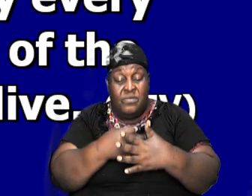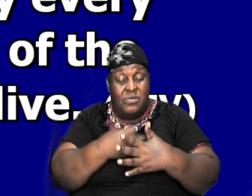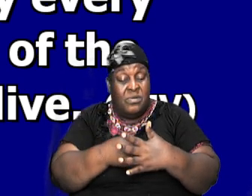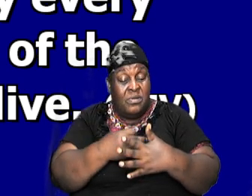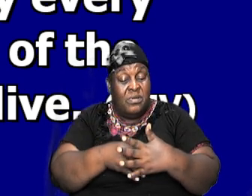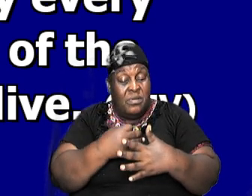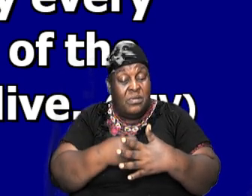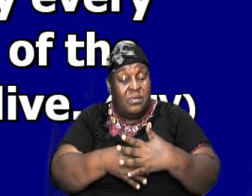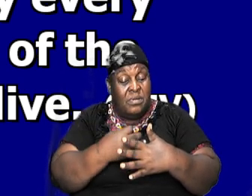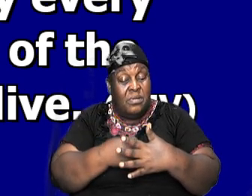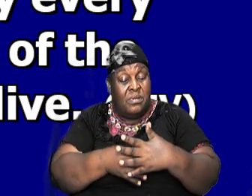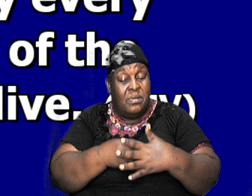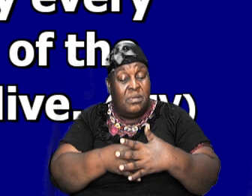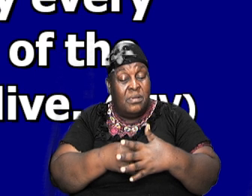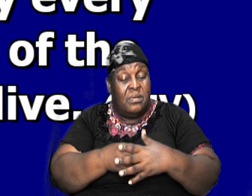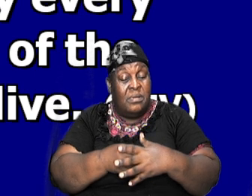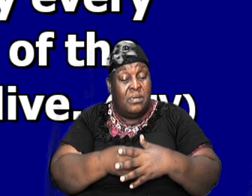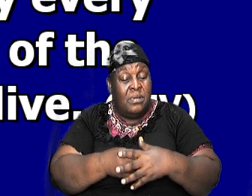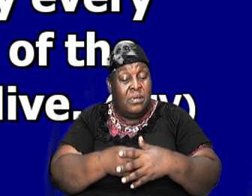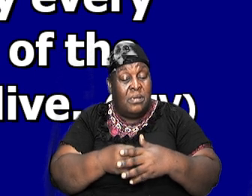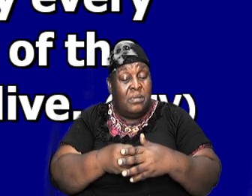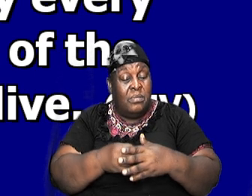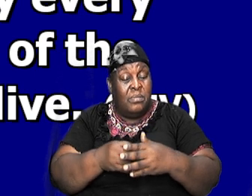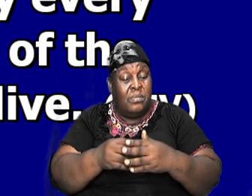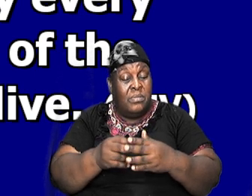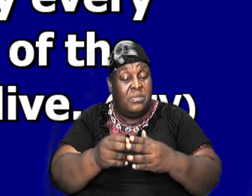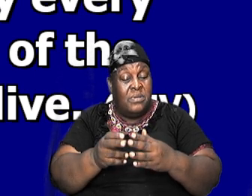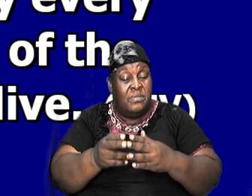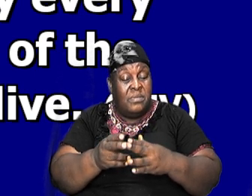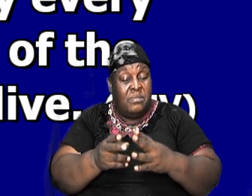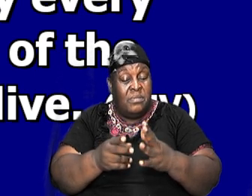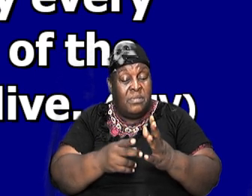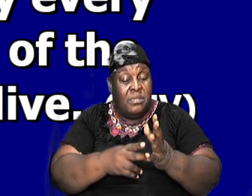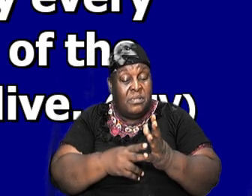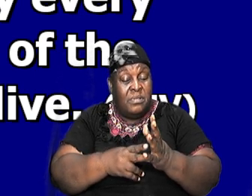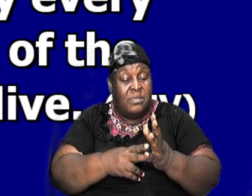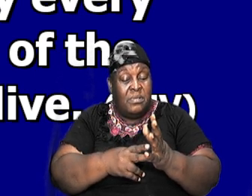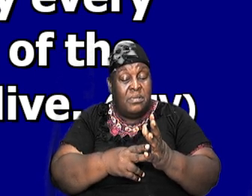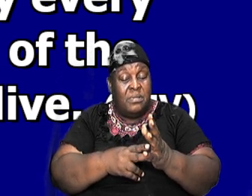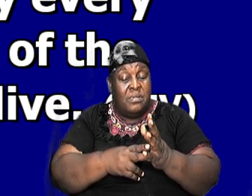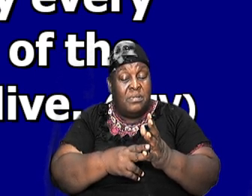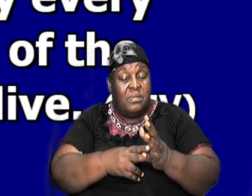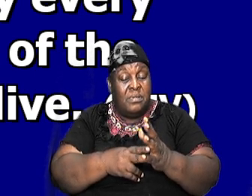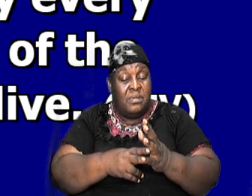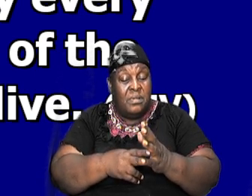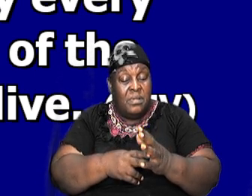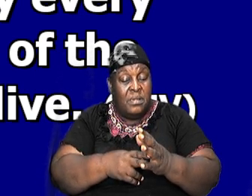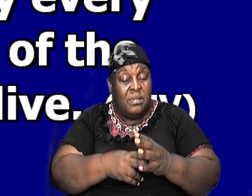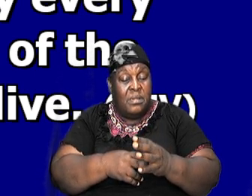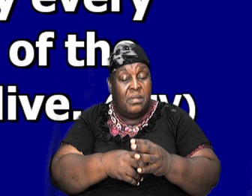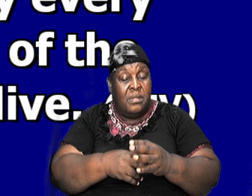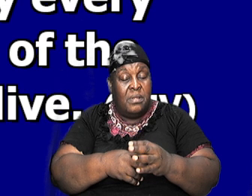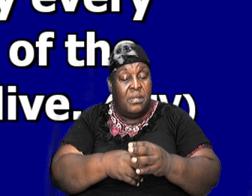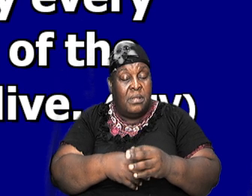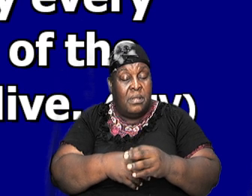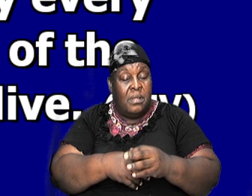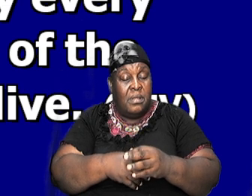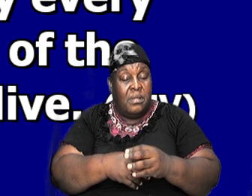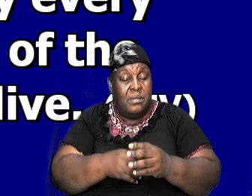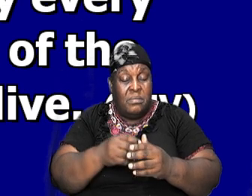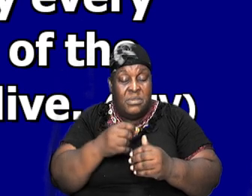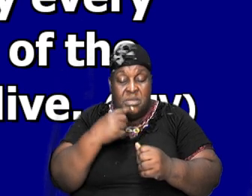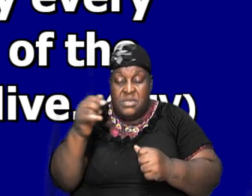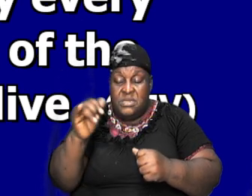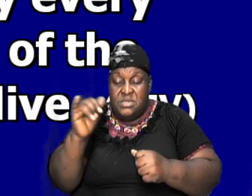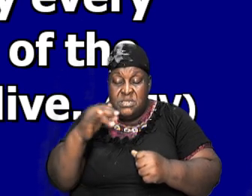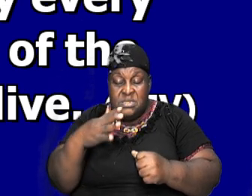in all the other two accounts, he quoted the principle that the devil wanted him to go against. So I believe it's the same thing here. I